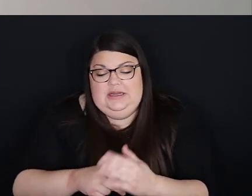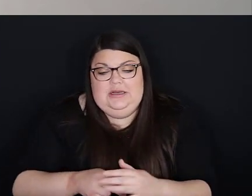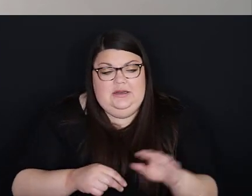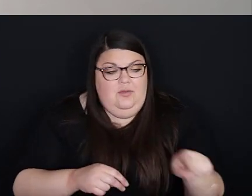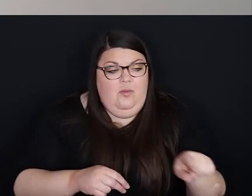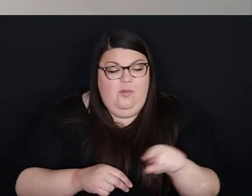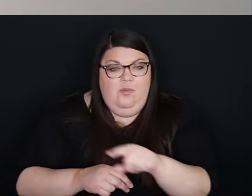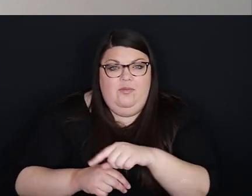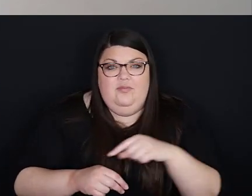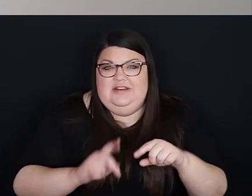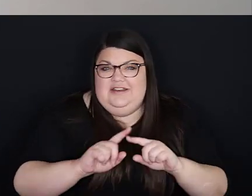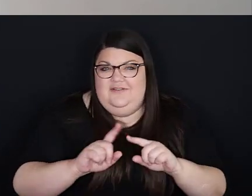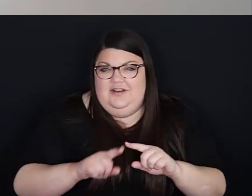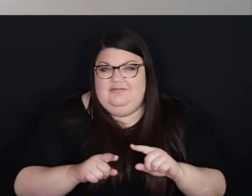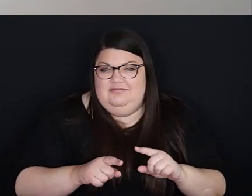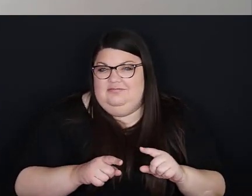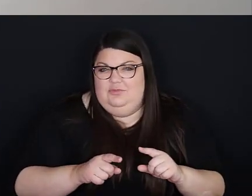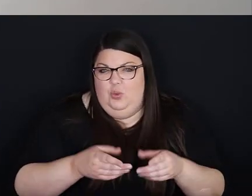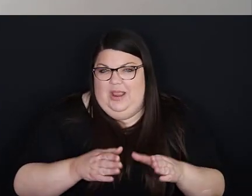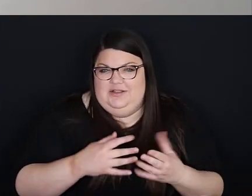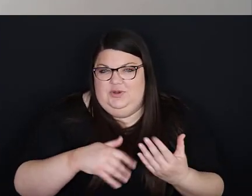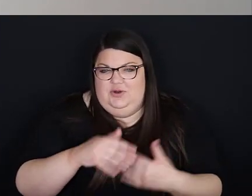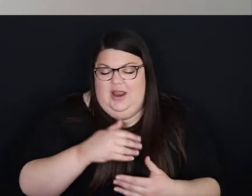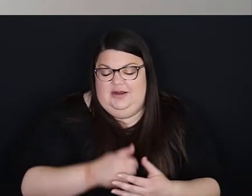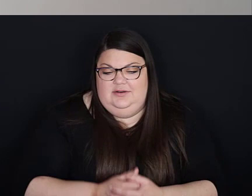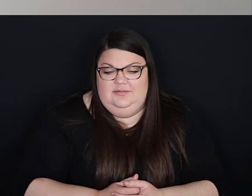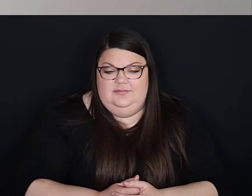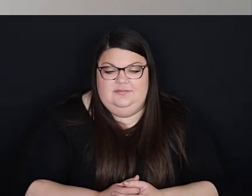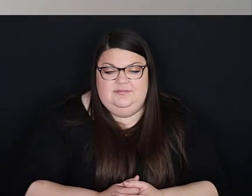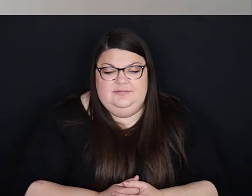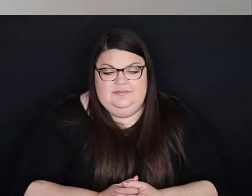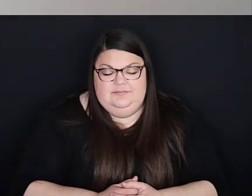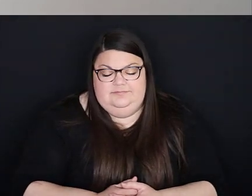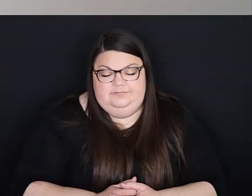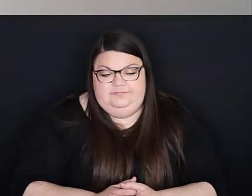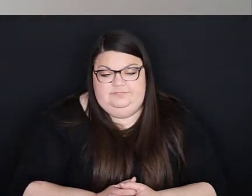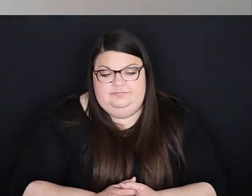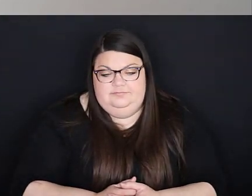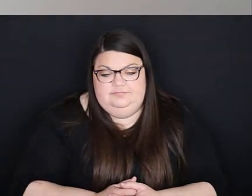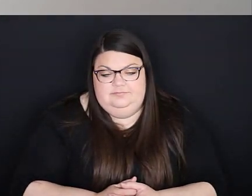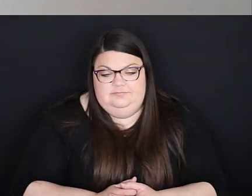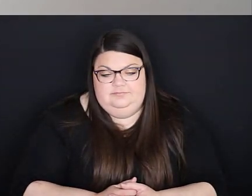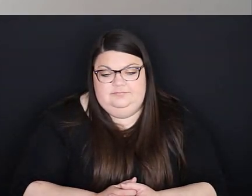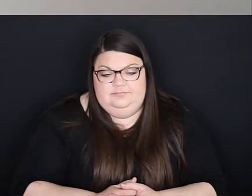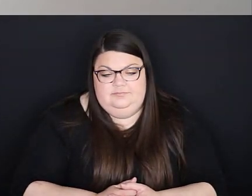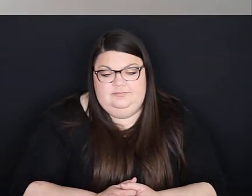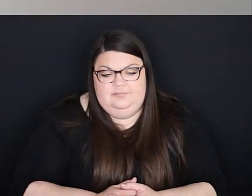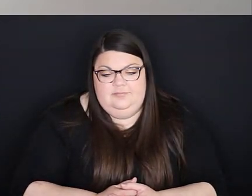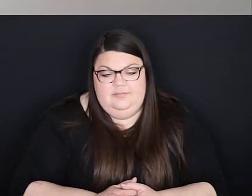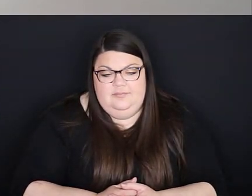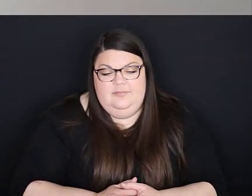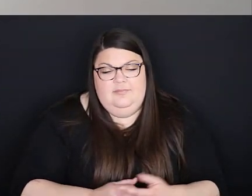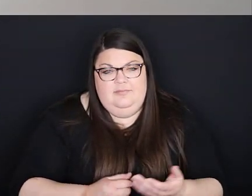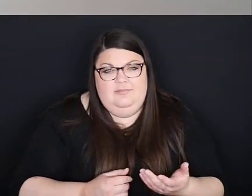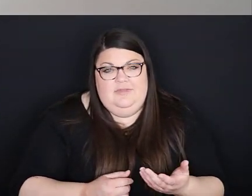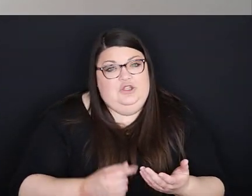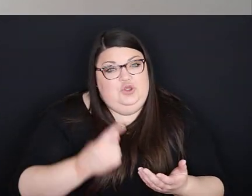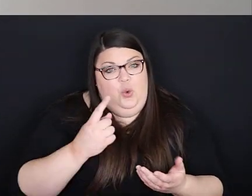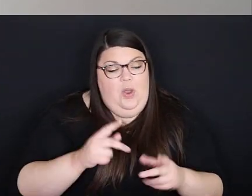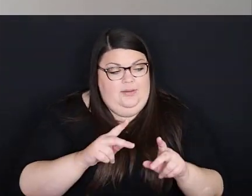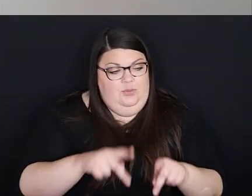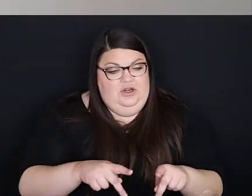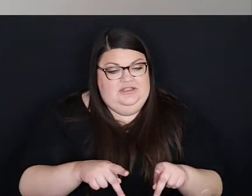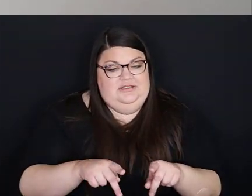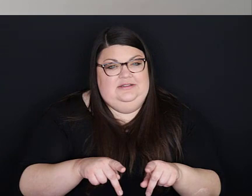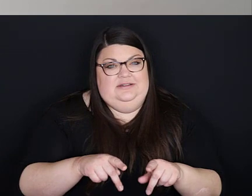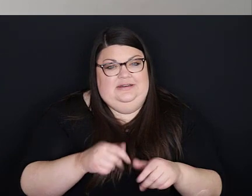all, you know, and so, and they went all around the room. So anyway, the piece was that one person at a